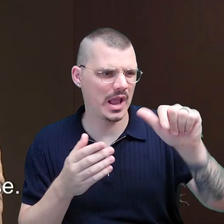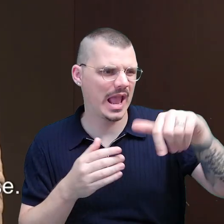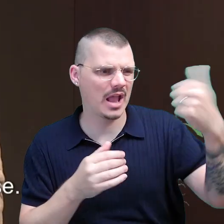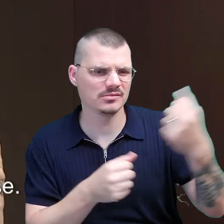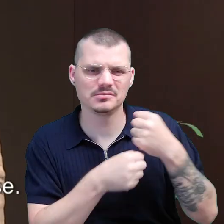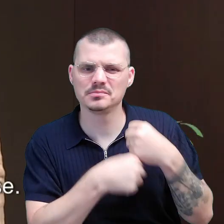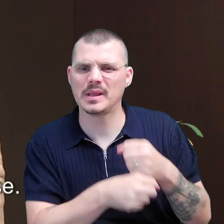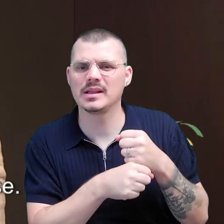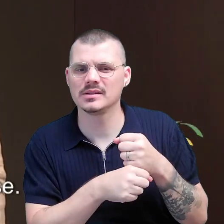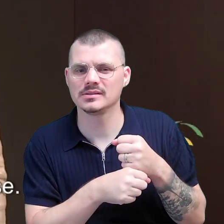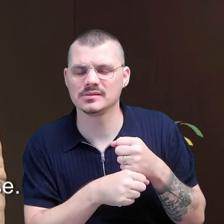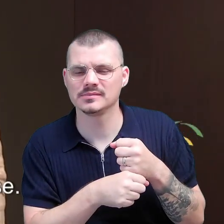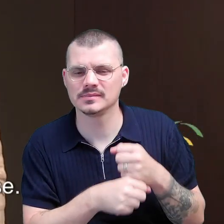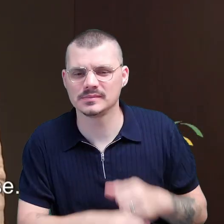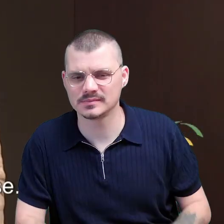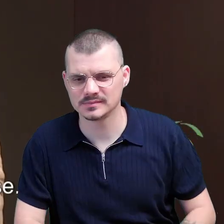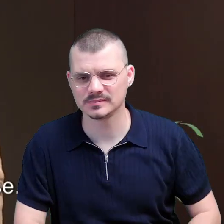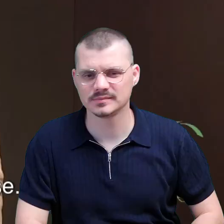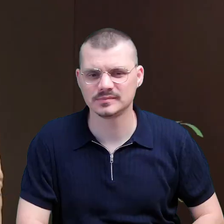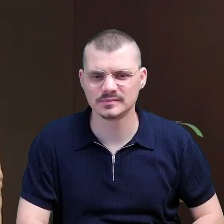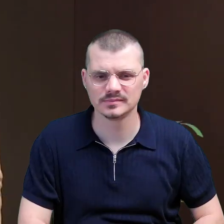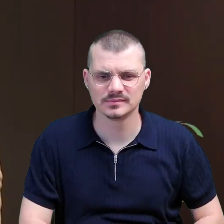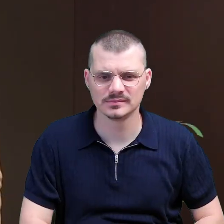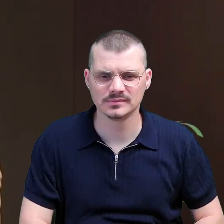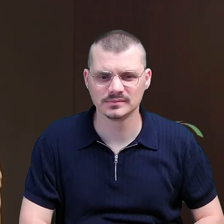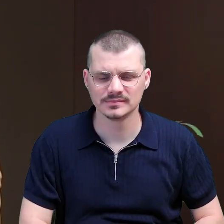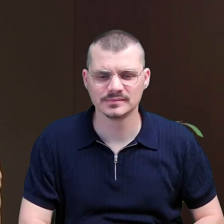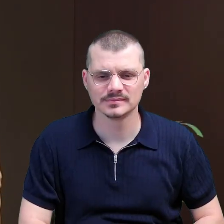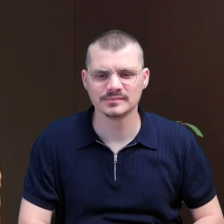that had been prepared by anybody else.